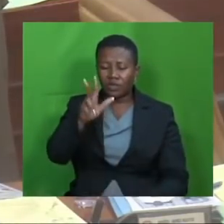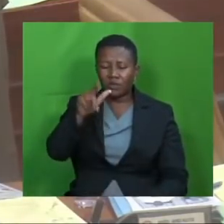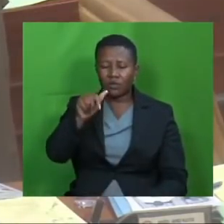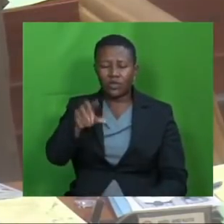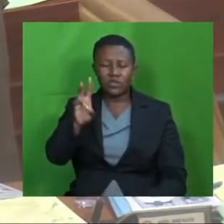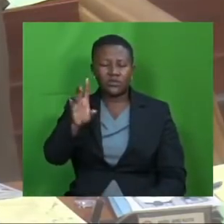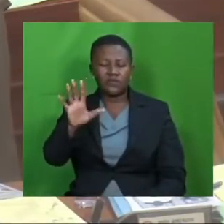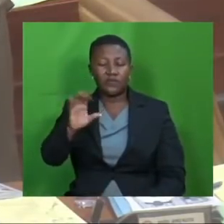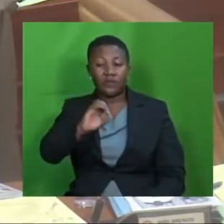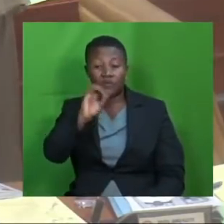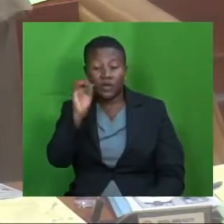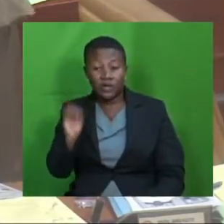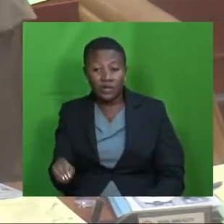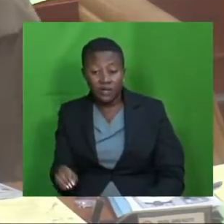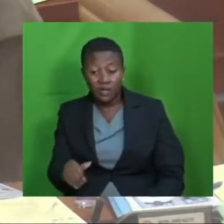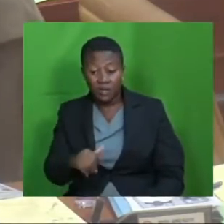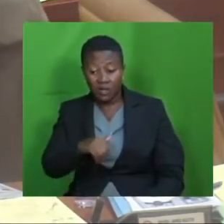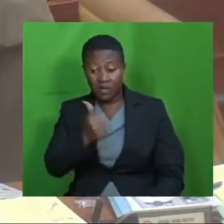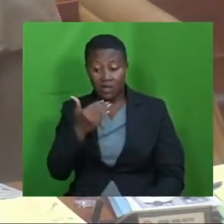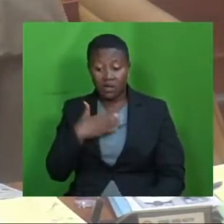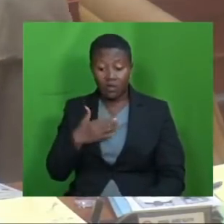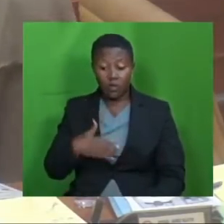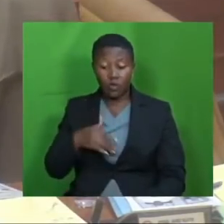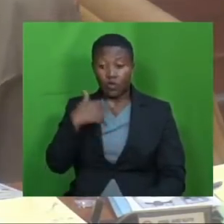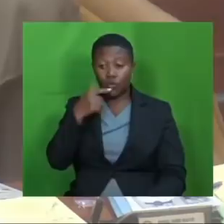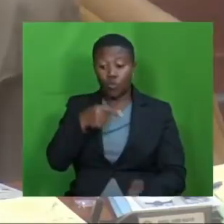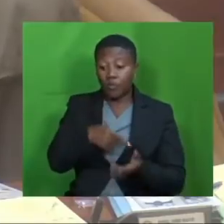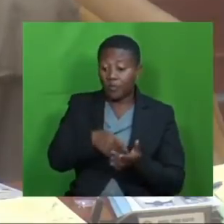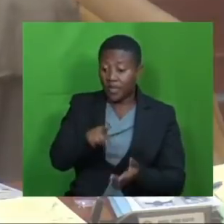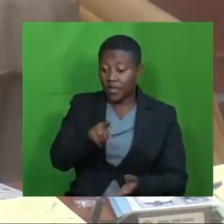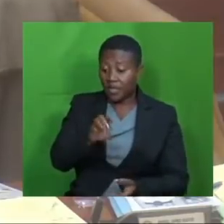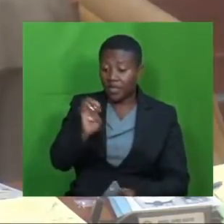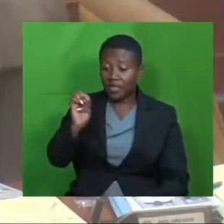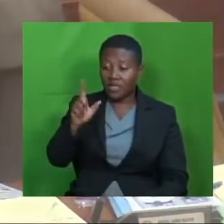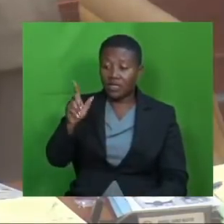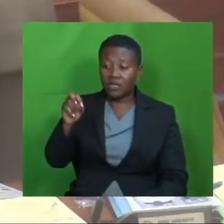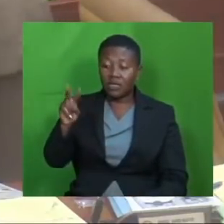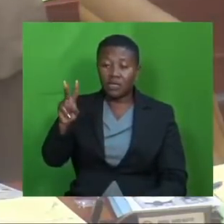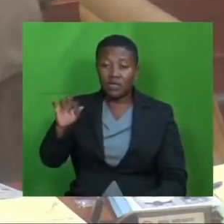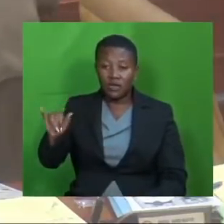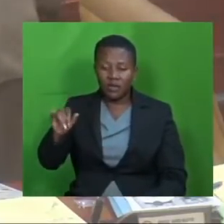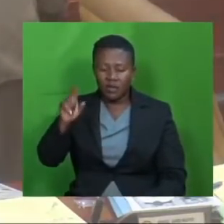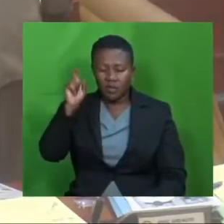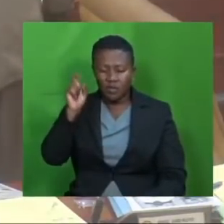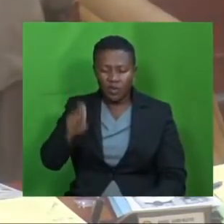3.75%. So anybody who will be paying e-levy must compute